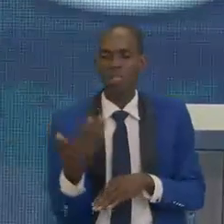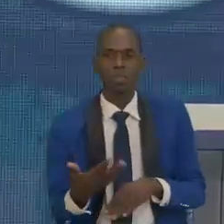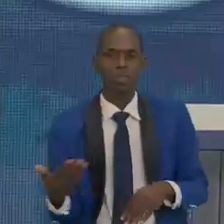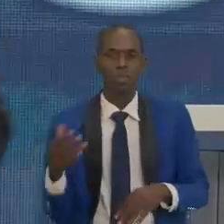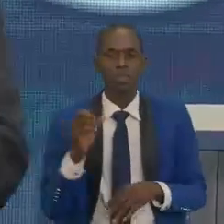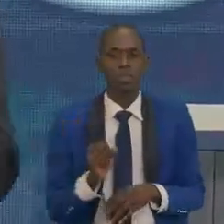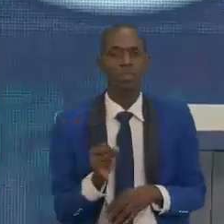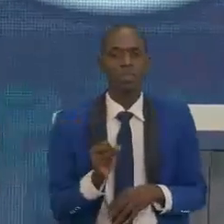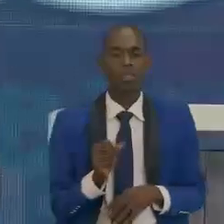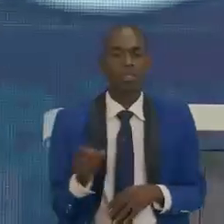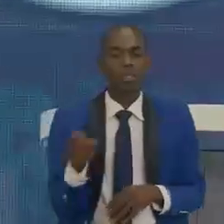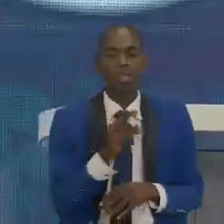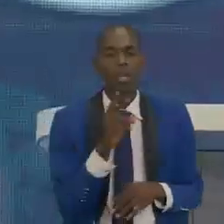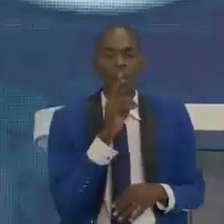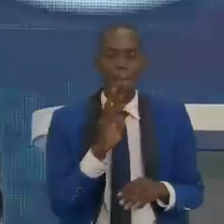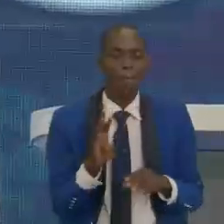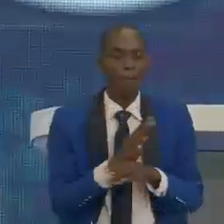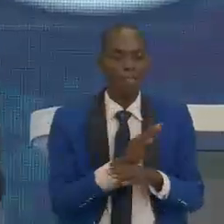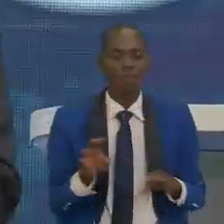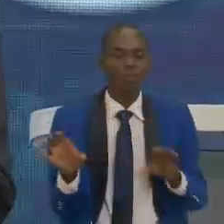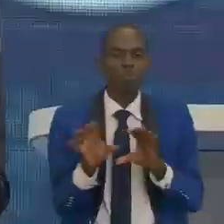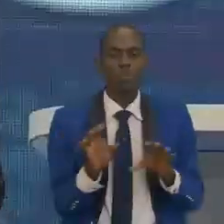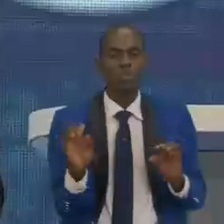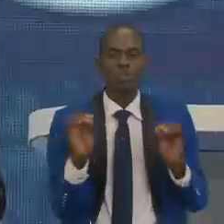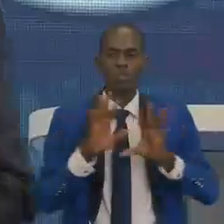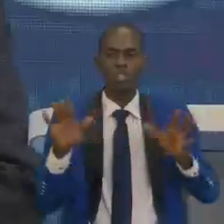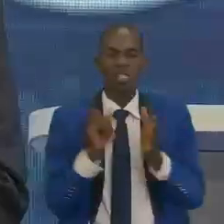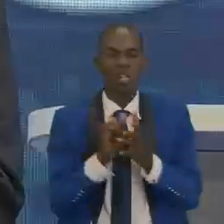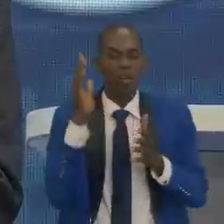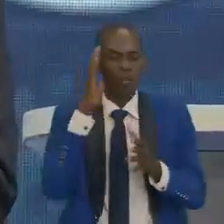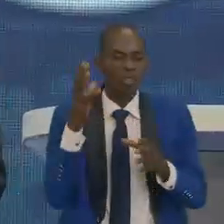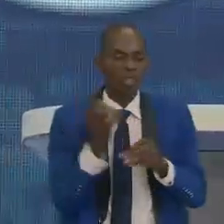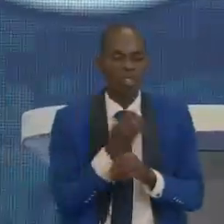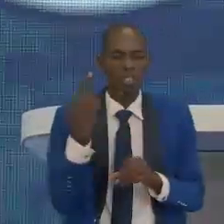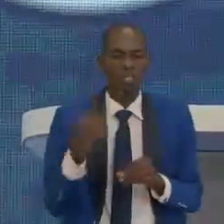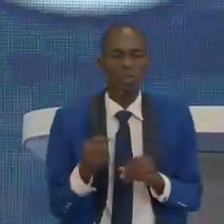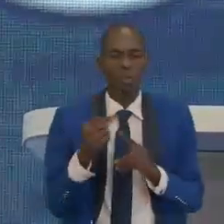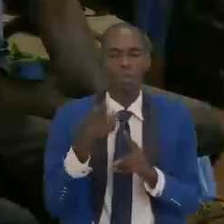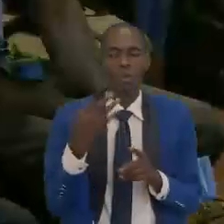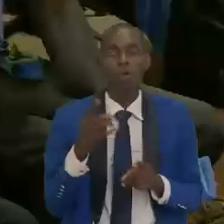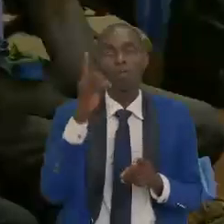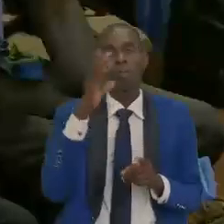They are busy doing things that will take the message away from them.